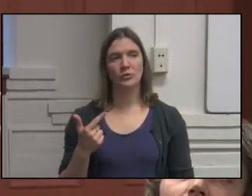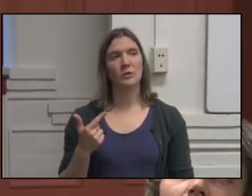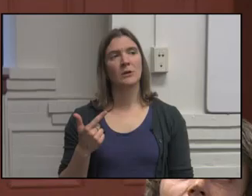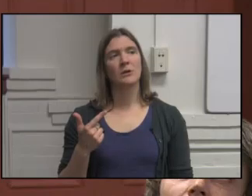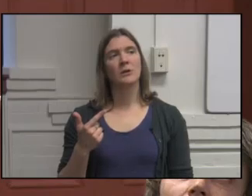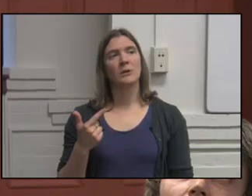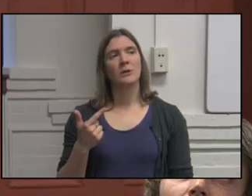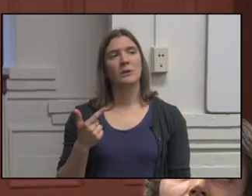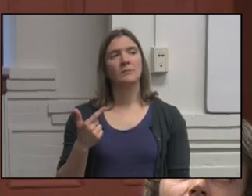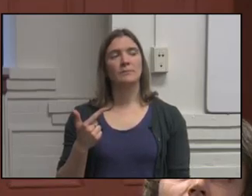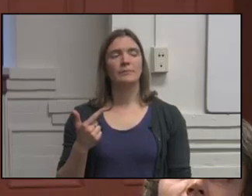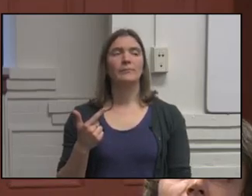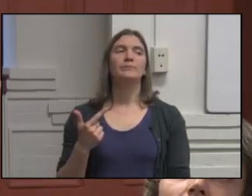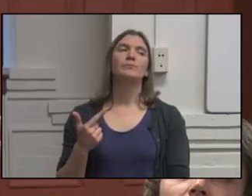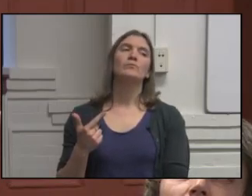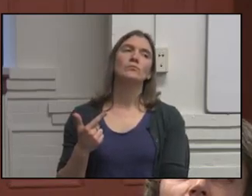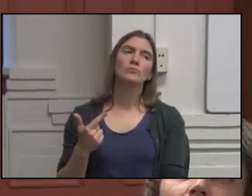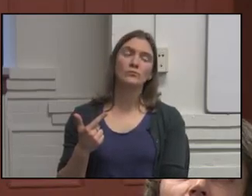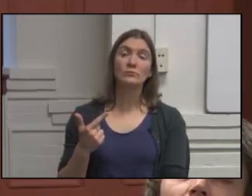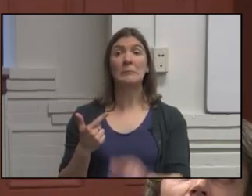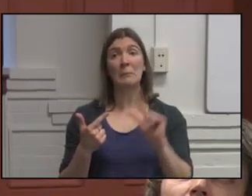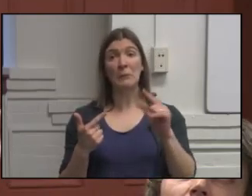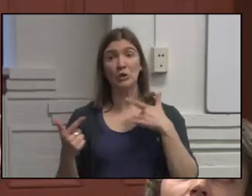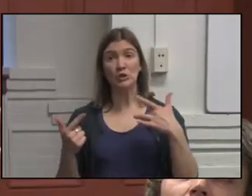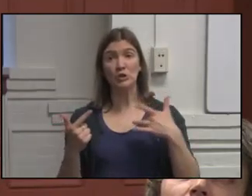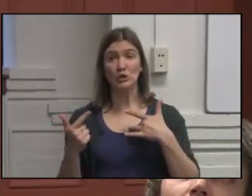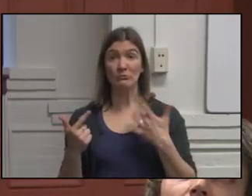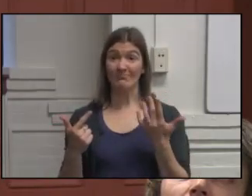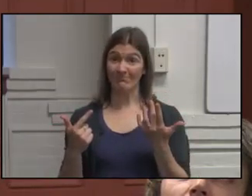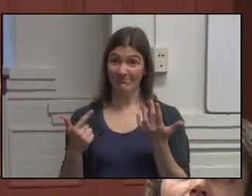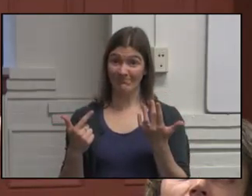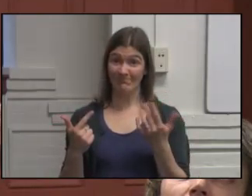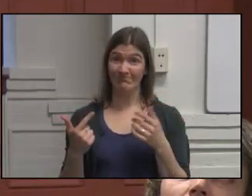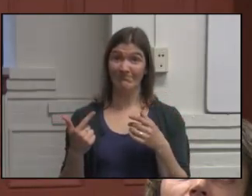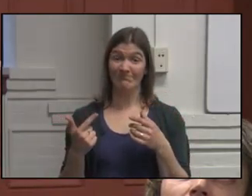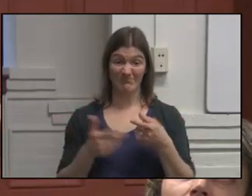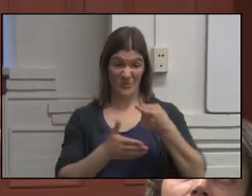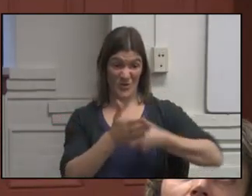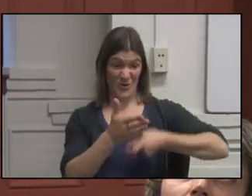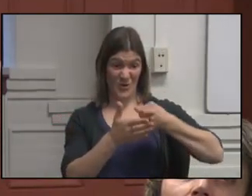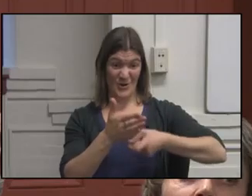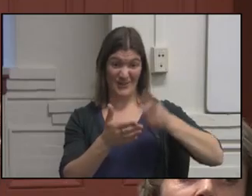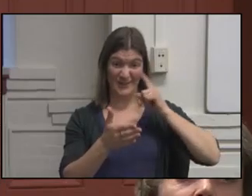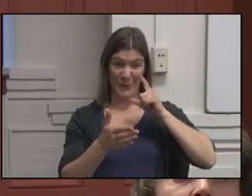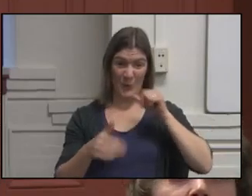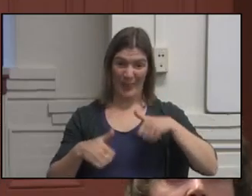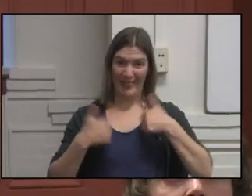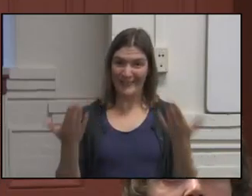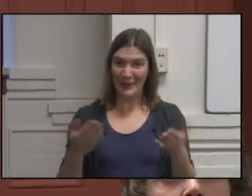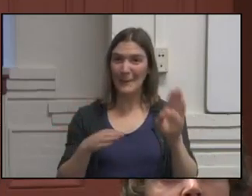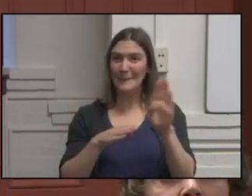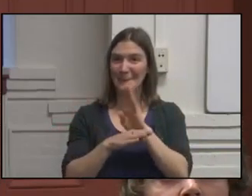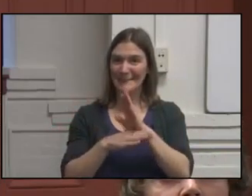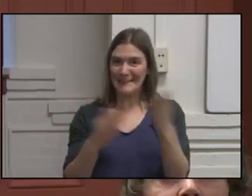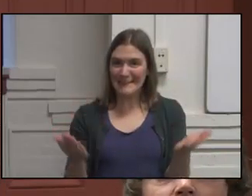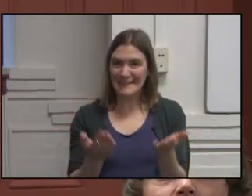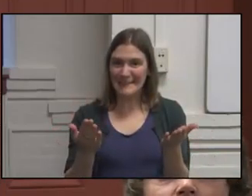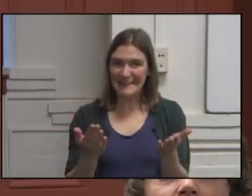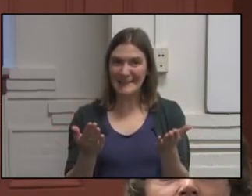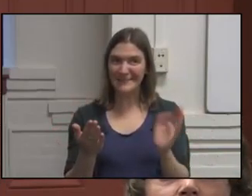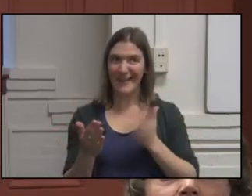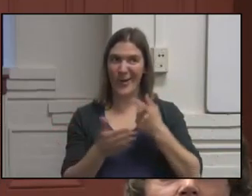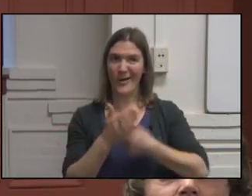And the other big area of concern is that the cost for the population, for the people and businesses in town, have gone